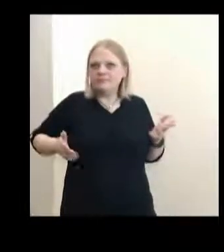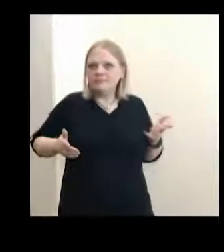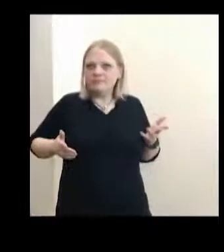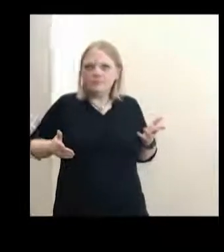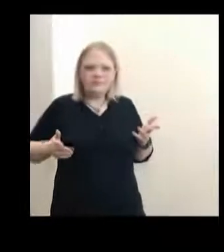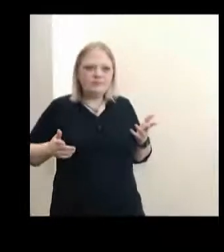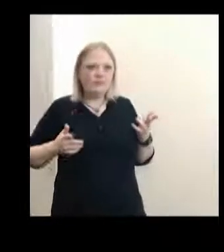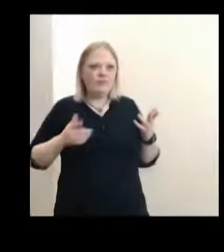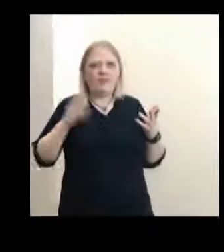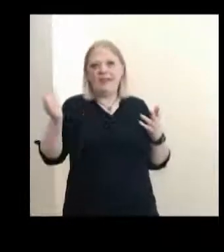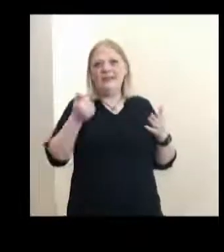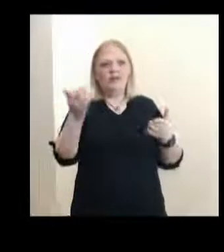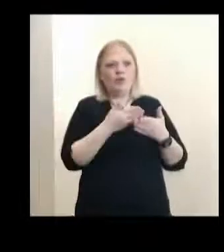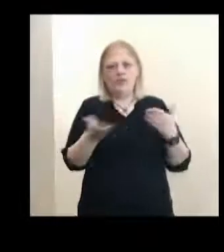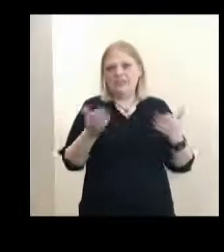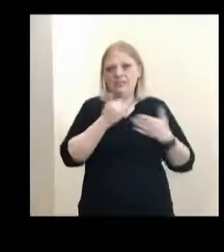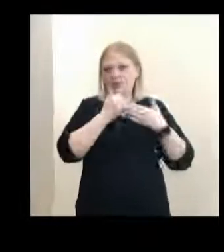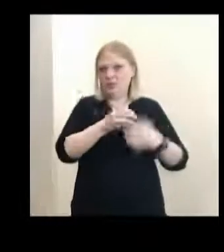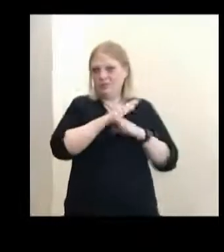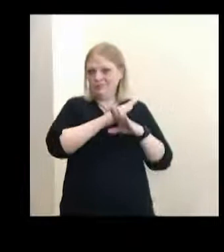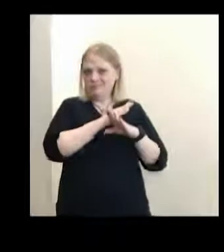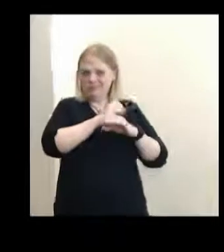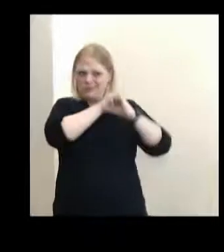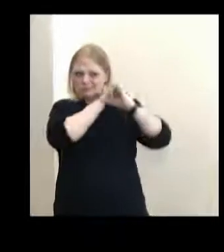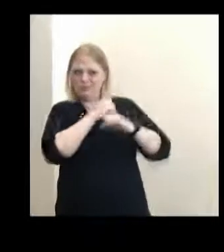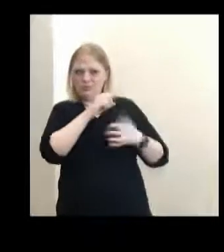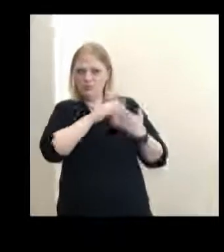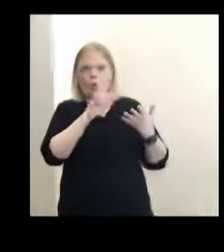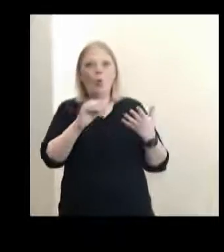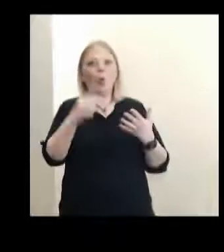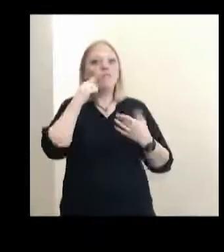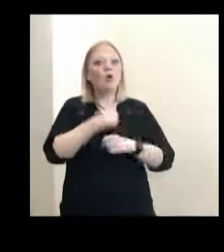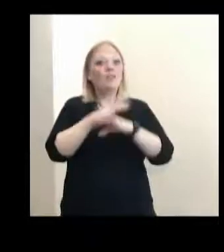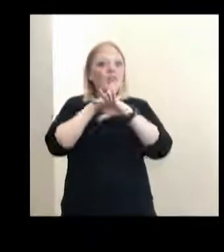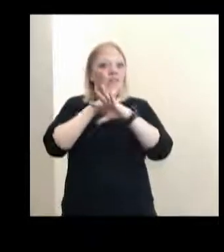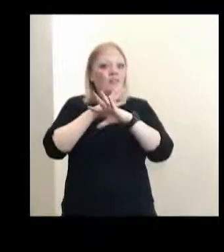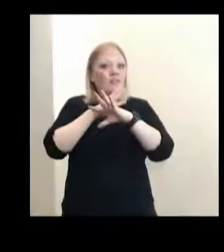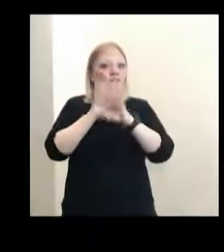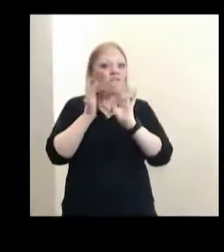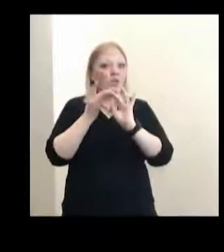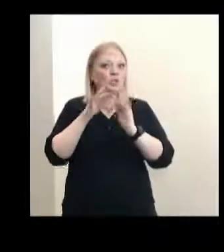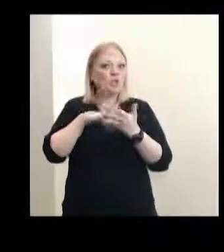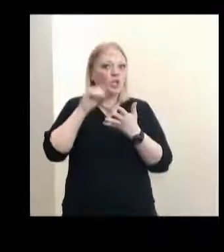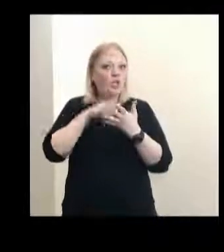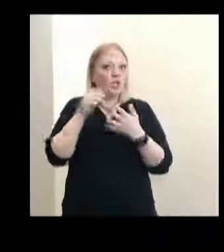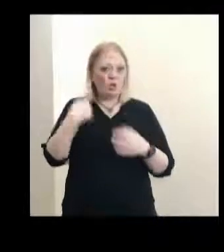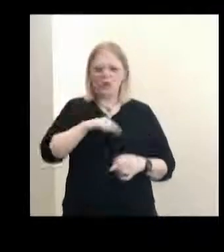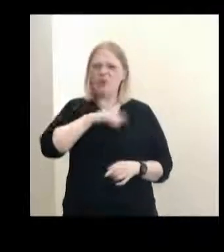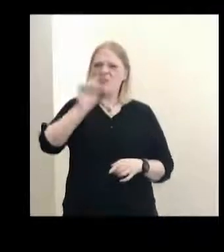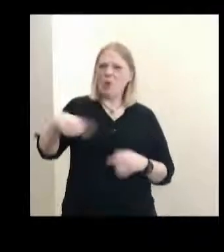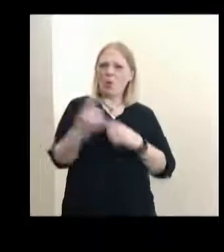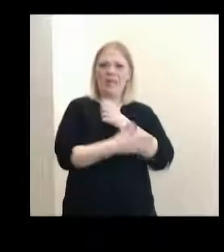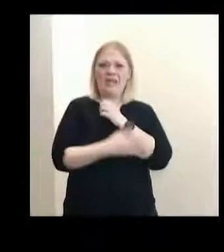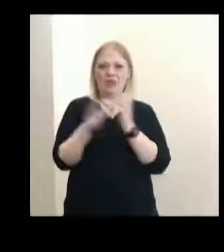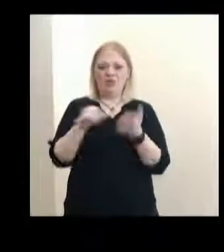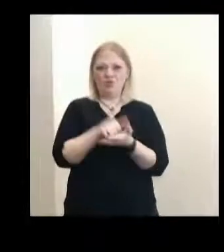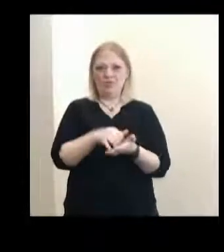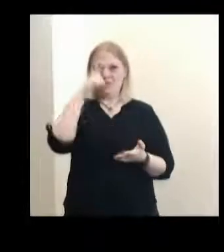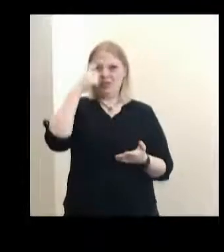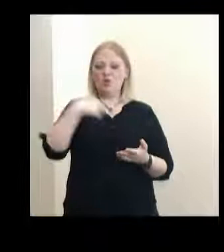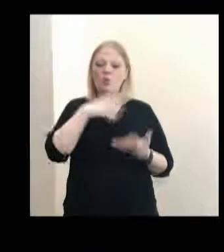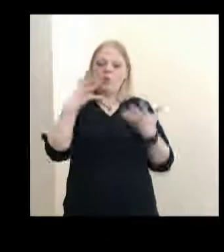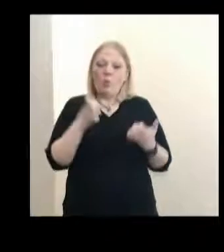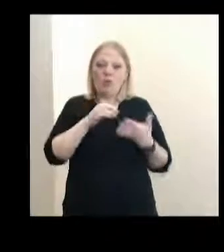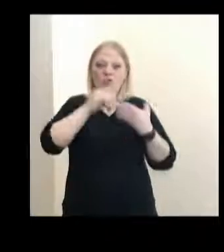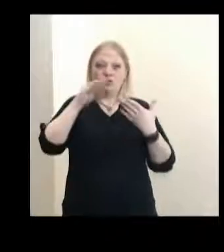procedures to protect their students, or they could use it for virtual learning. And we were one of the only counties to do that because we want students to be in a